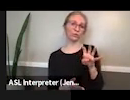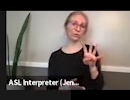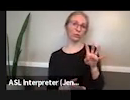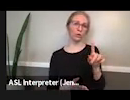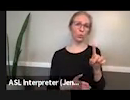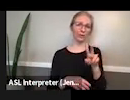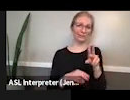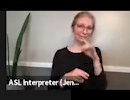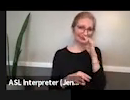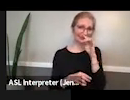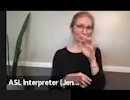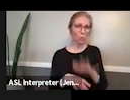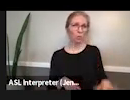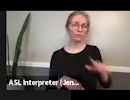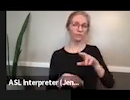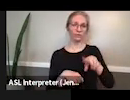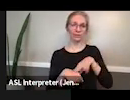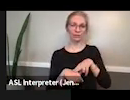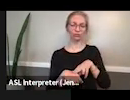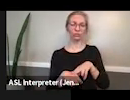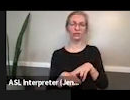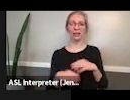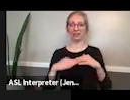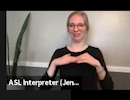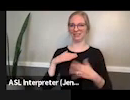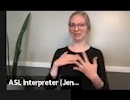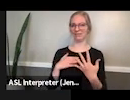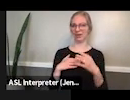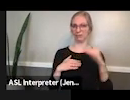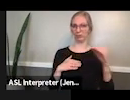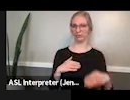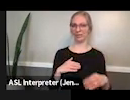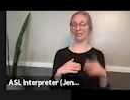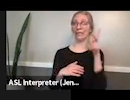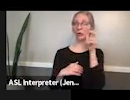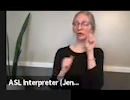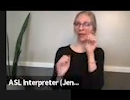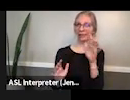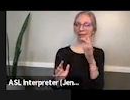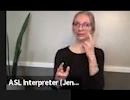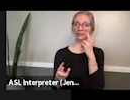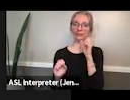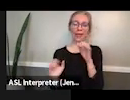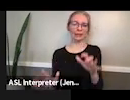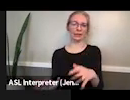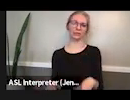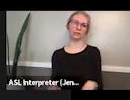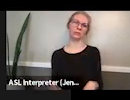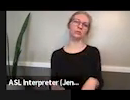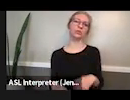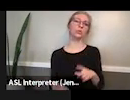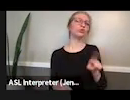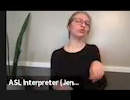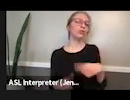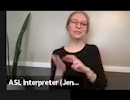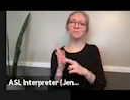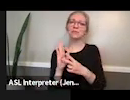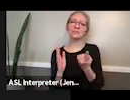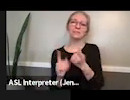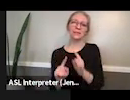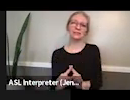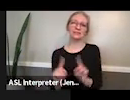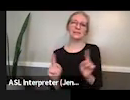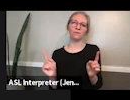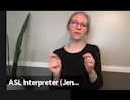nationwide, less than 5% hear nothing, see nothing. It doesn't mean that. It just means something is different